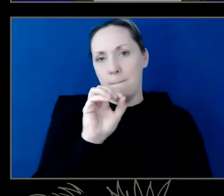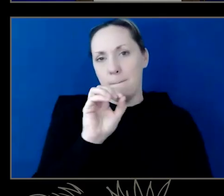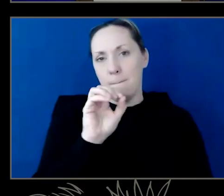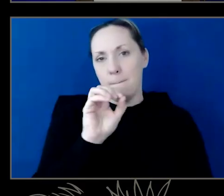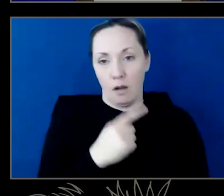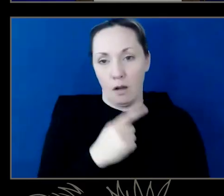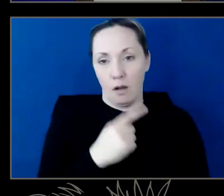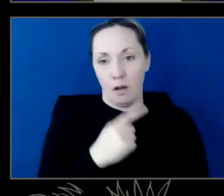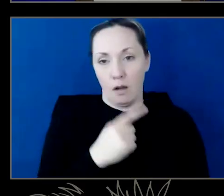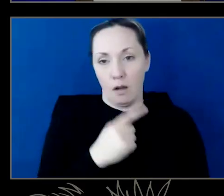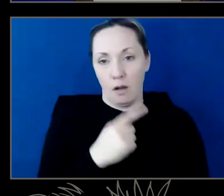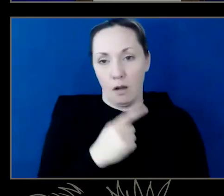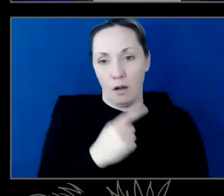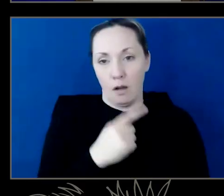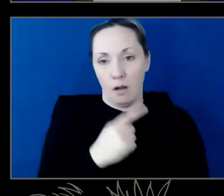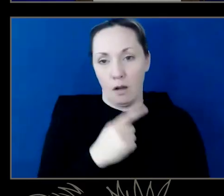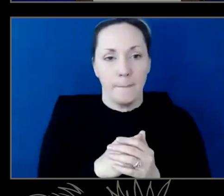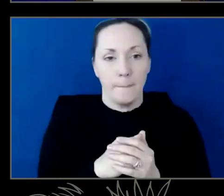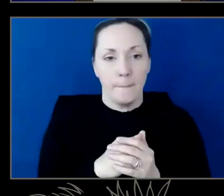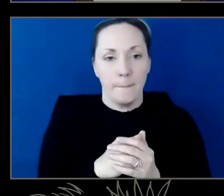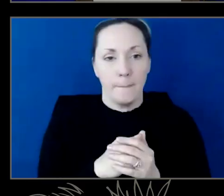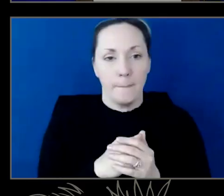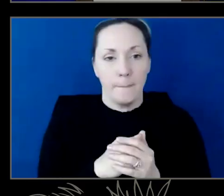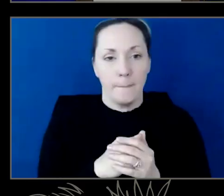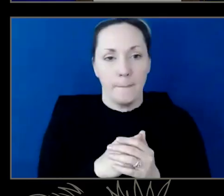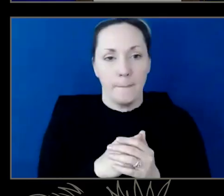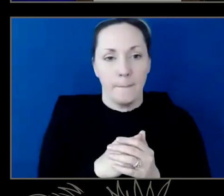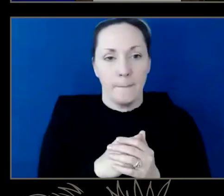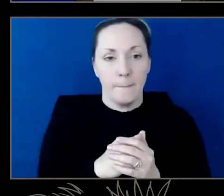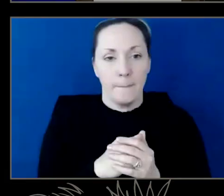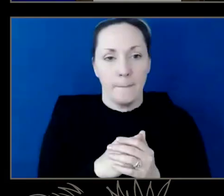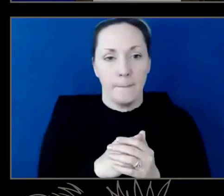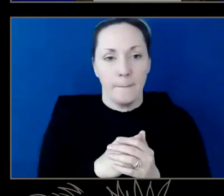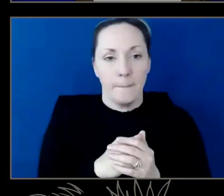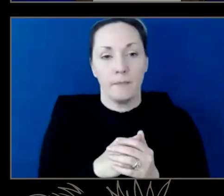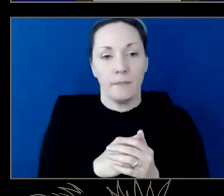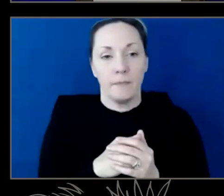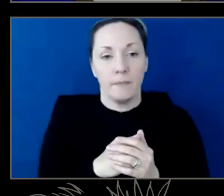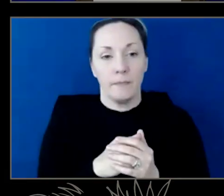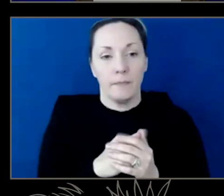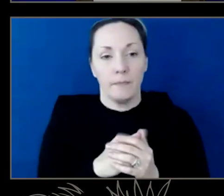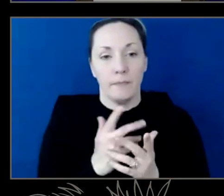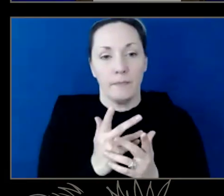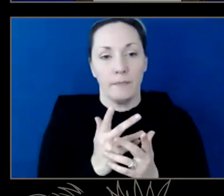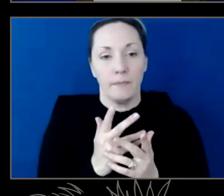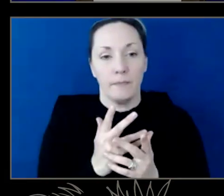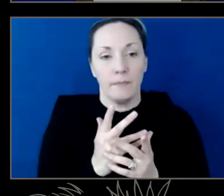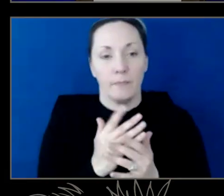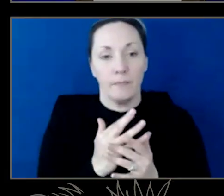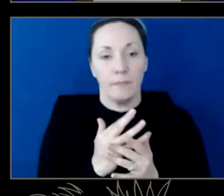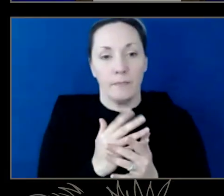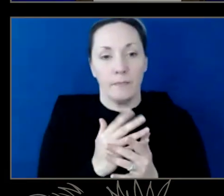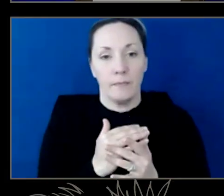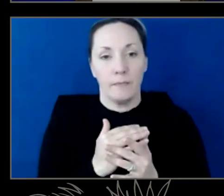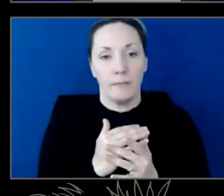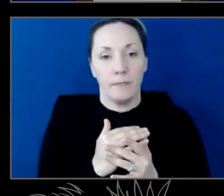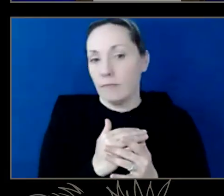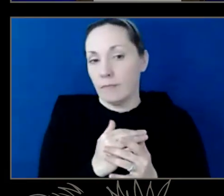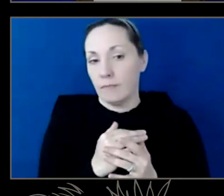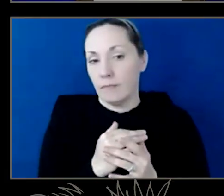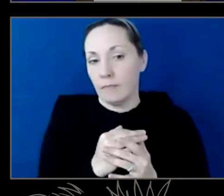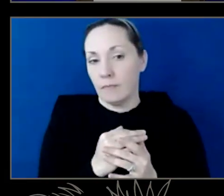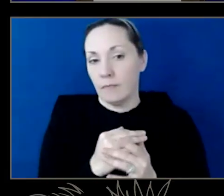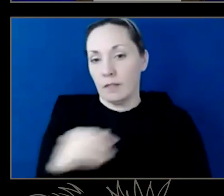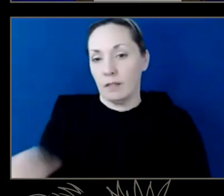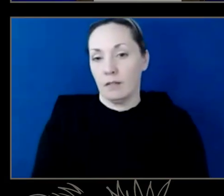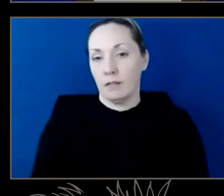are grabbing the store, the checkboxes of that store, and we are just returning the entire checkbox. The checkbox has